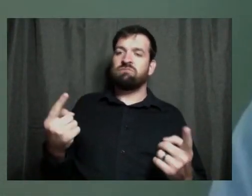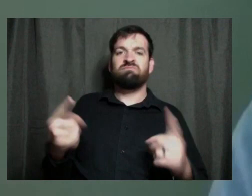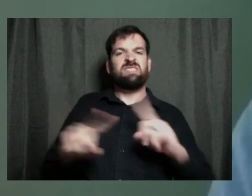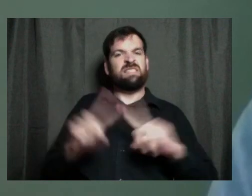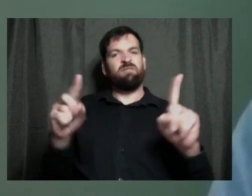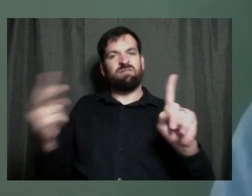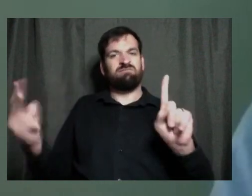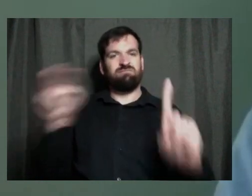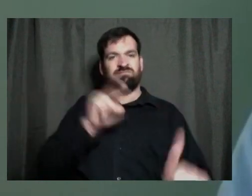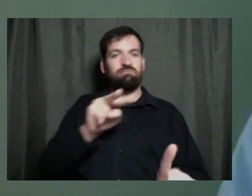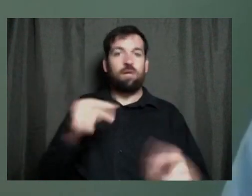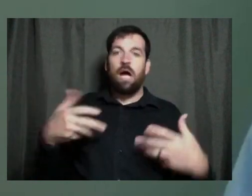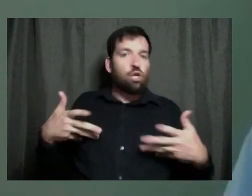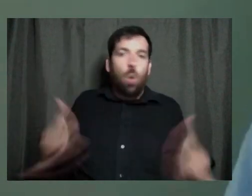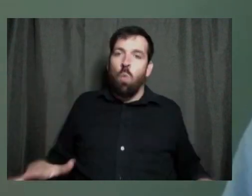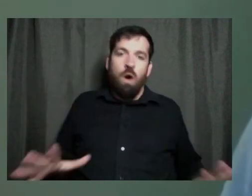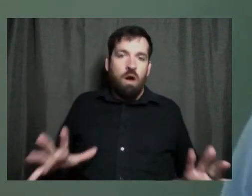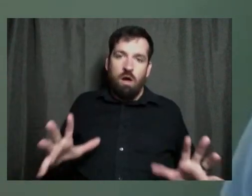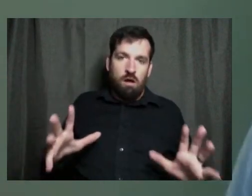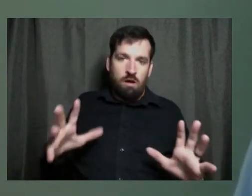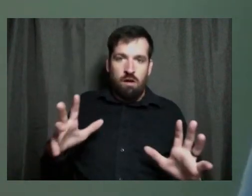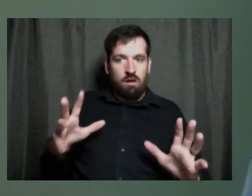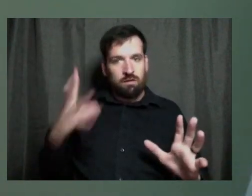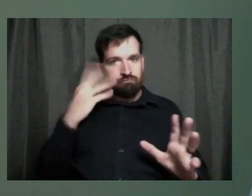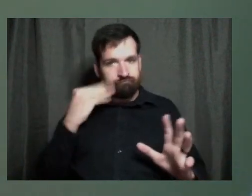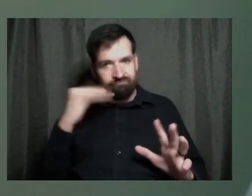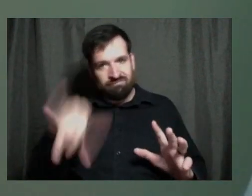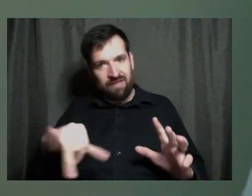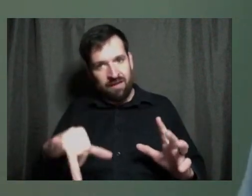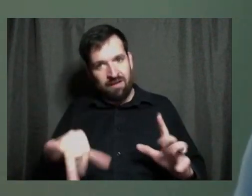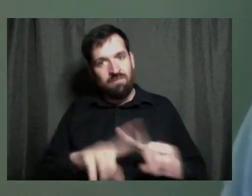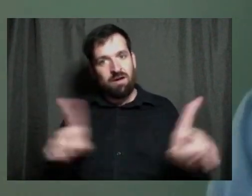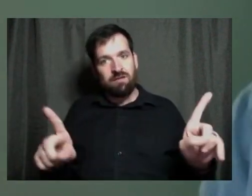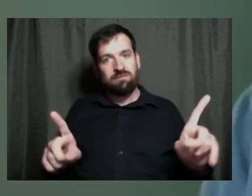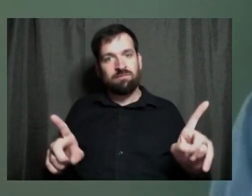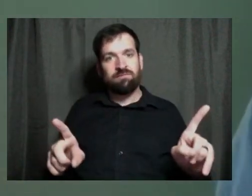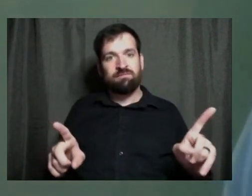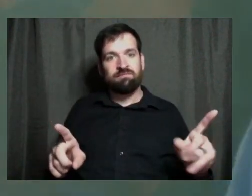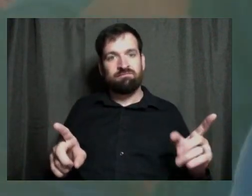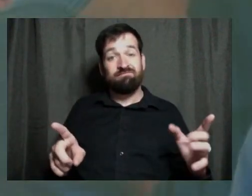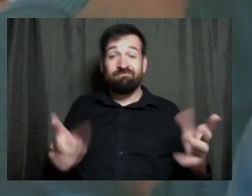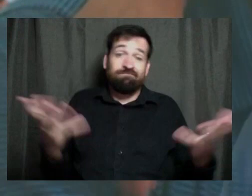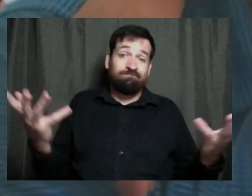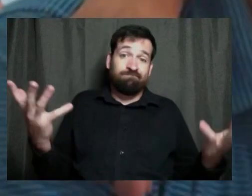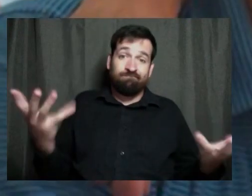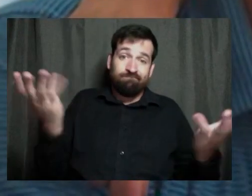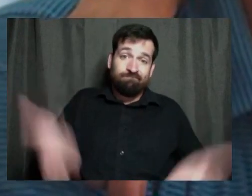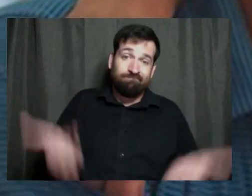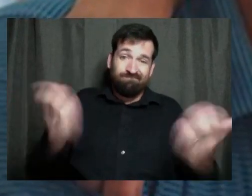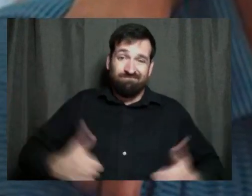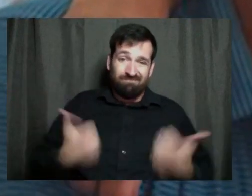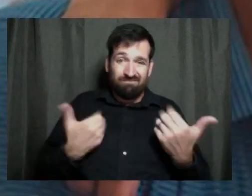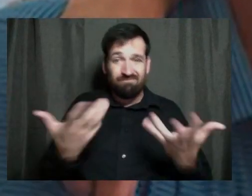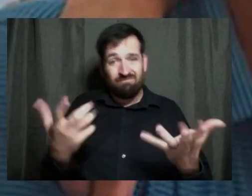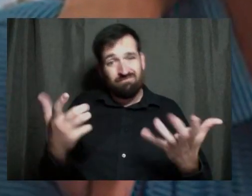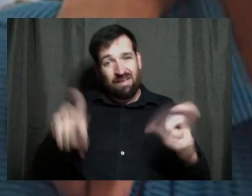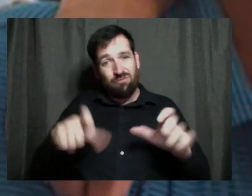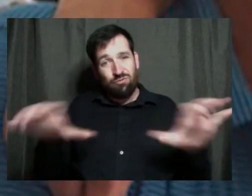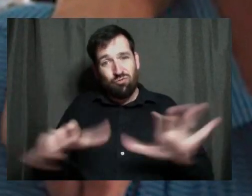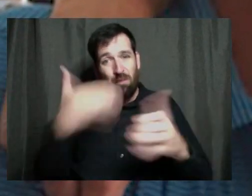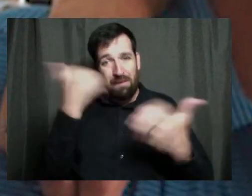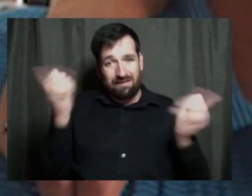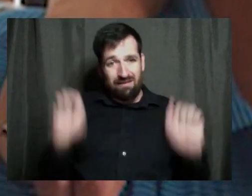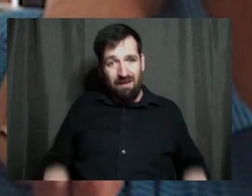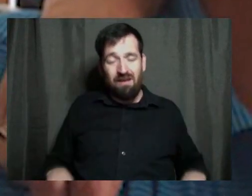would wish on anybody to learn it that way, but it is what it is, and we all just do our best every day and do the best with what we know